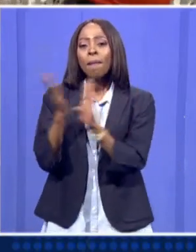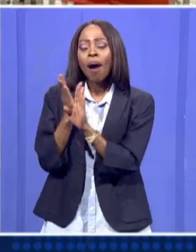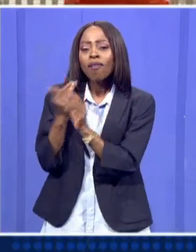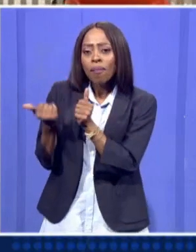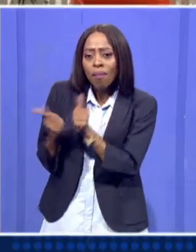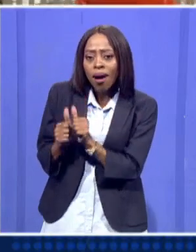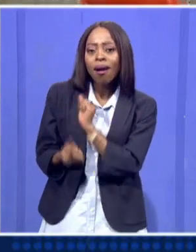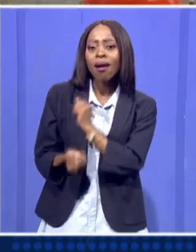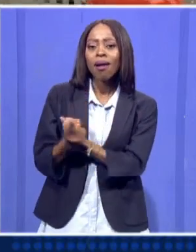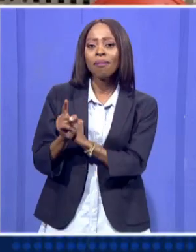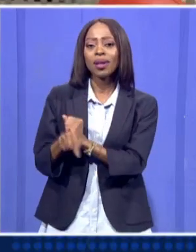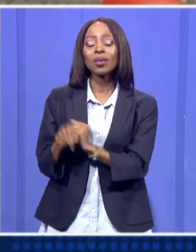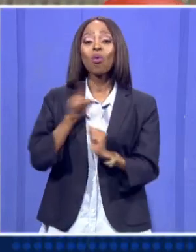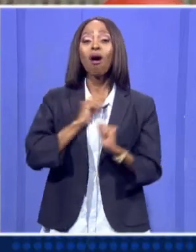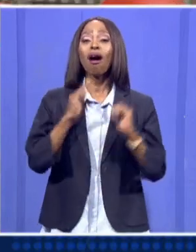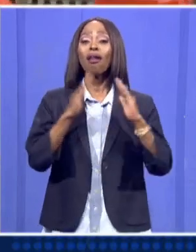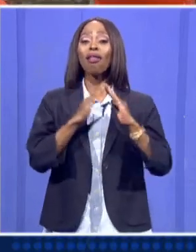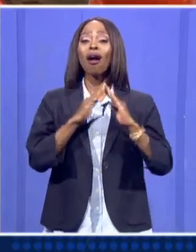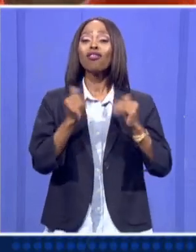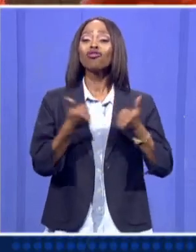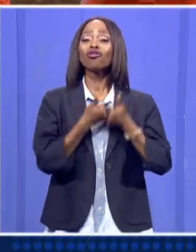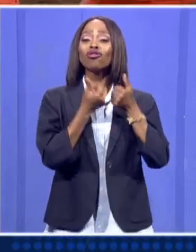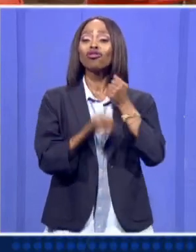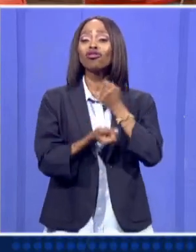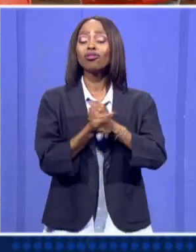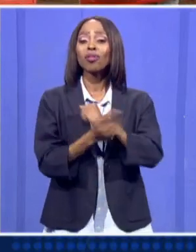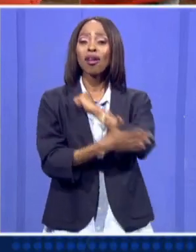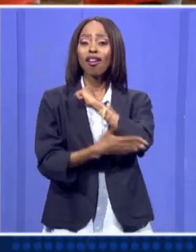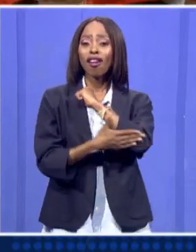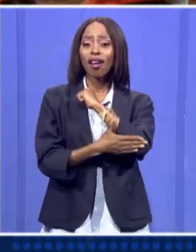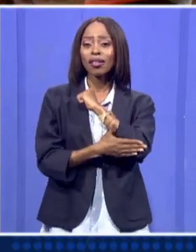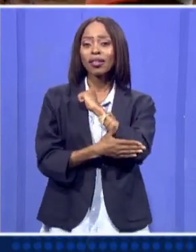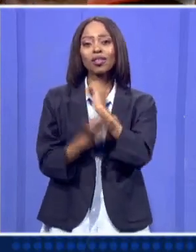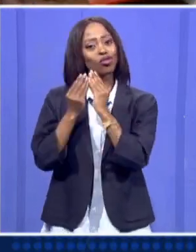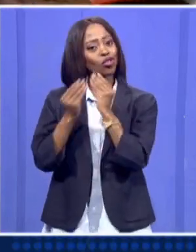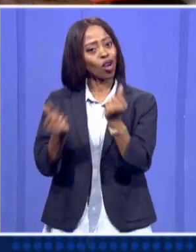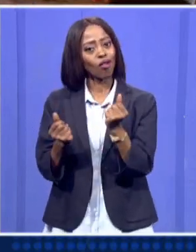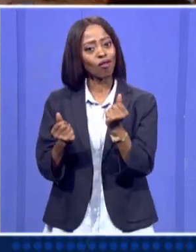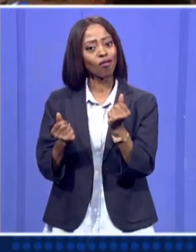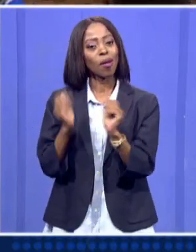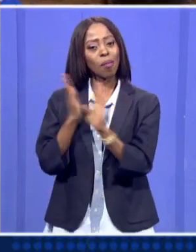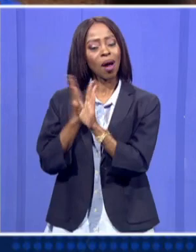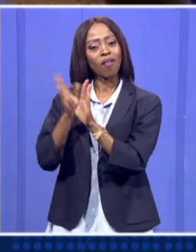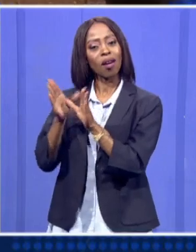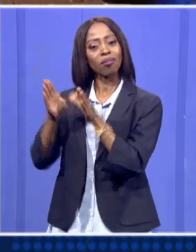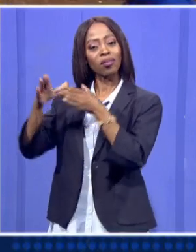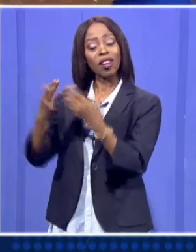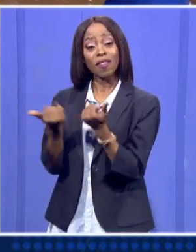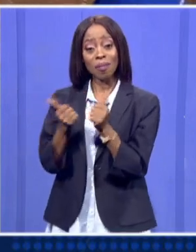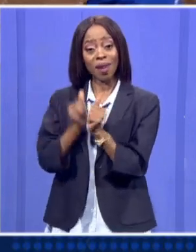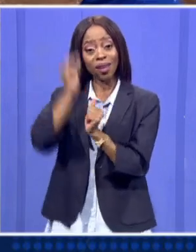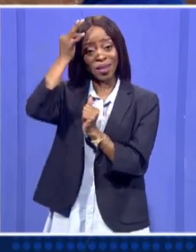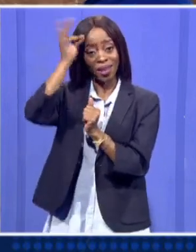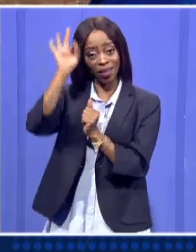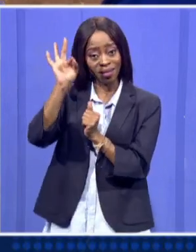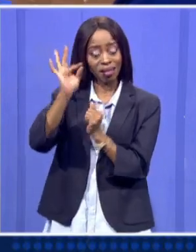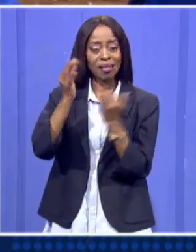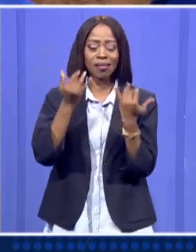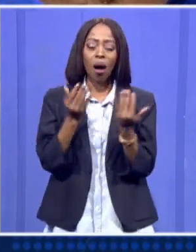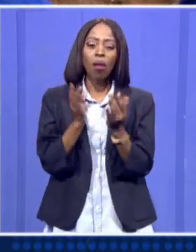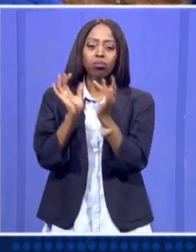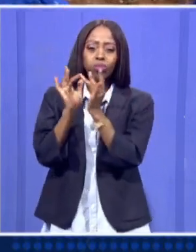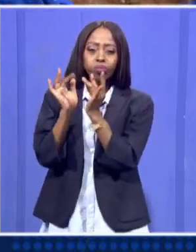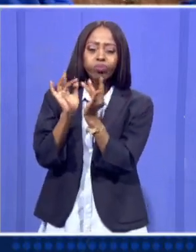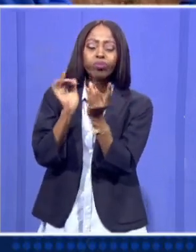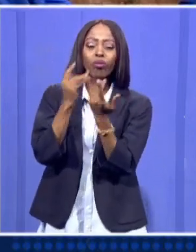We believe that the housing challenge in the continent and the country will be able to be resolved by the private sector with government. So we have been speaking,